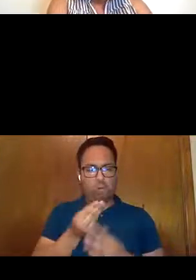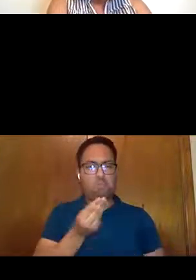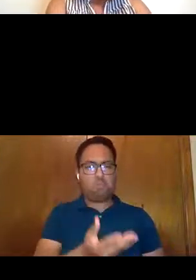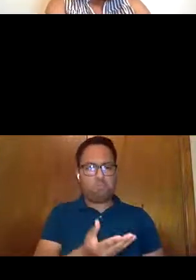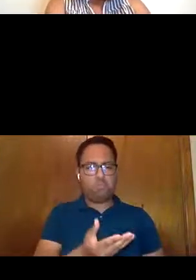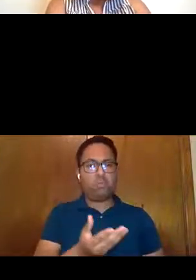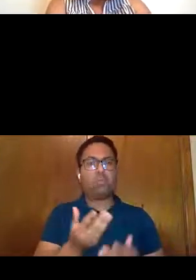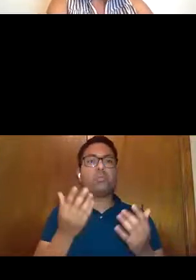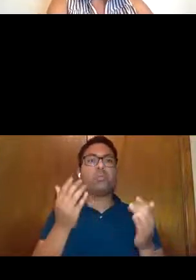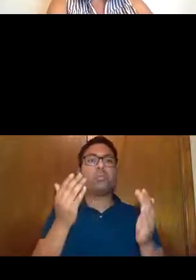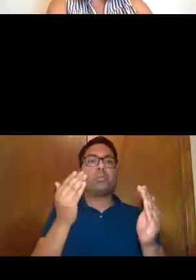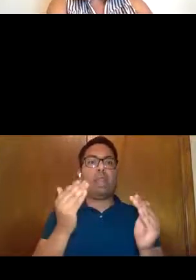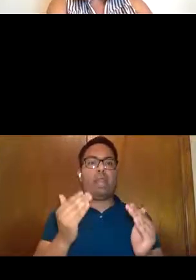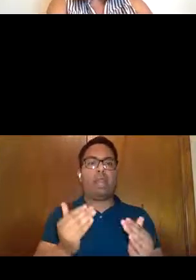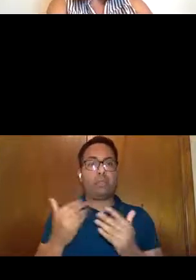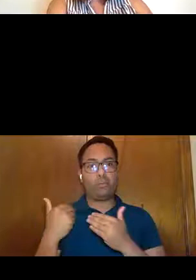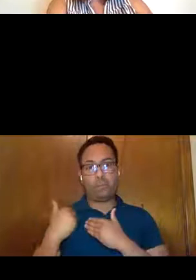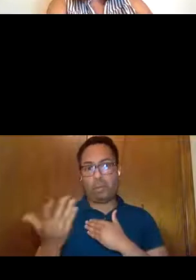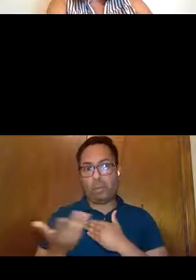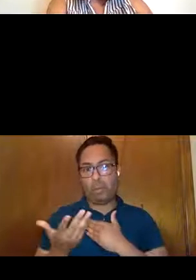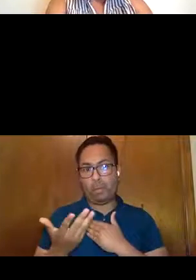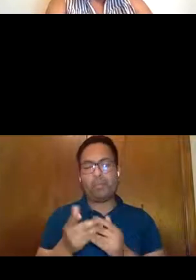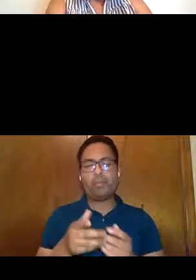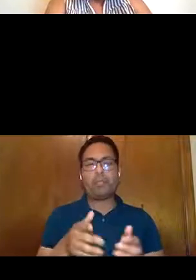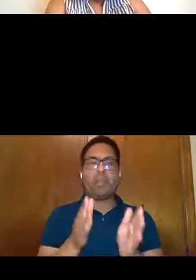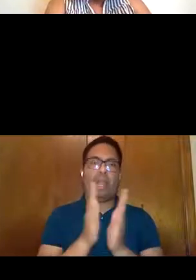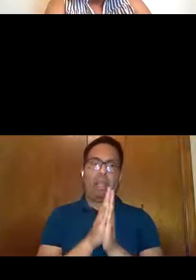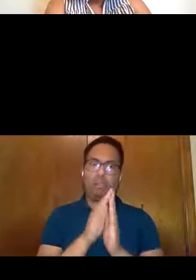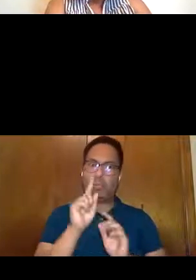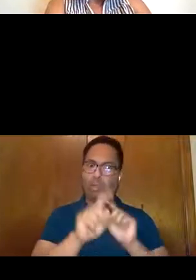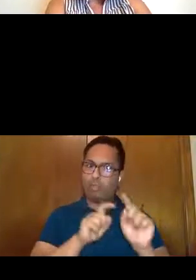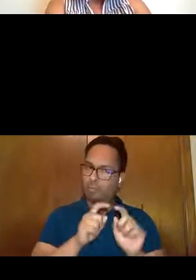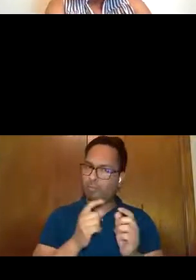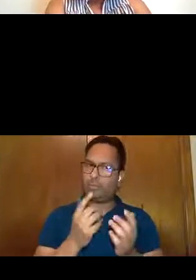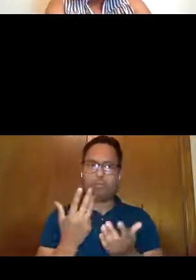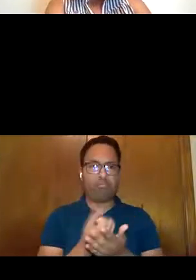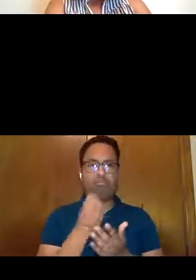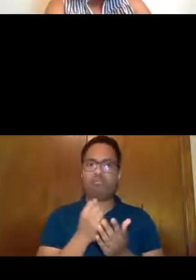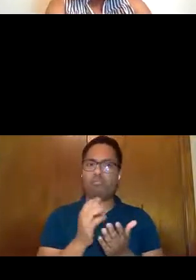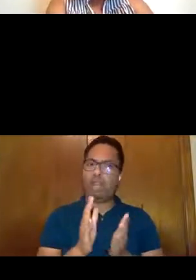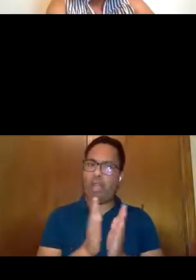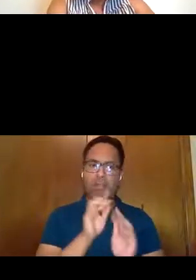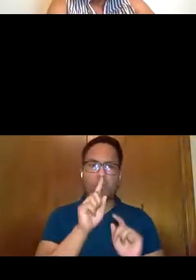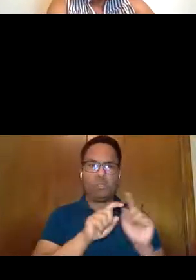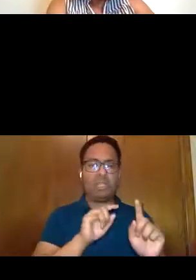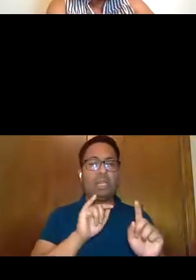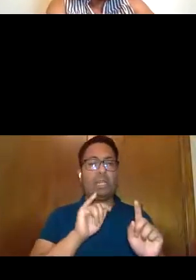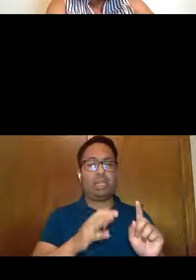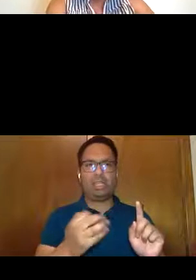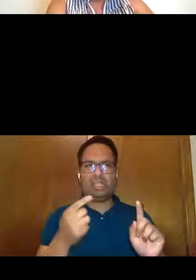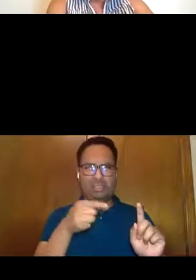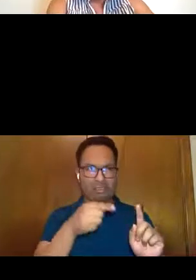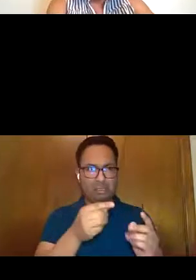Next responsibility is to ask questions. Ask questions when you do not understand